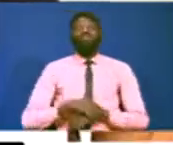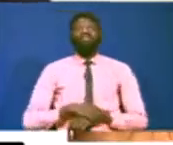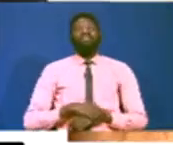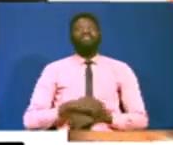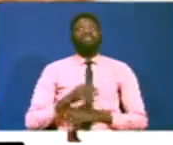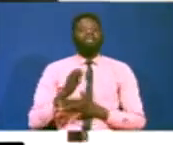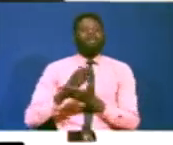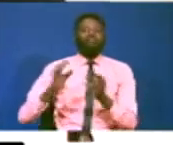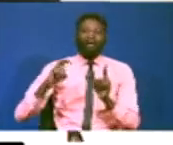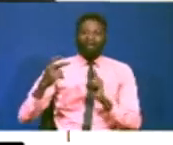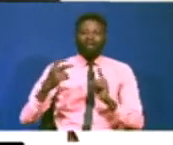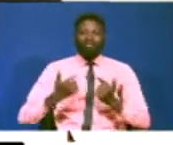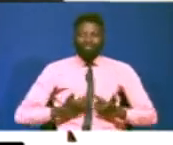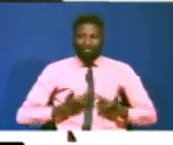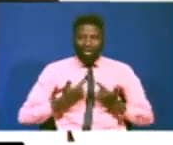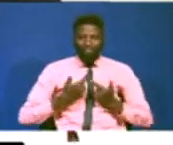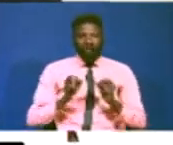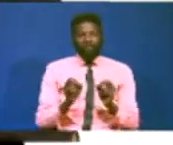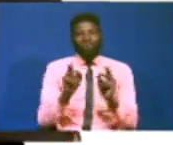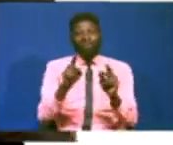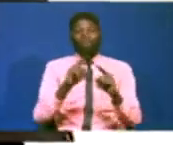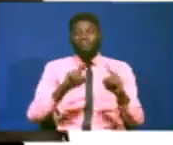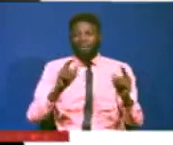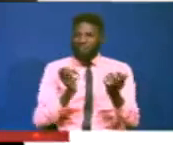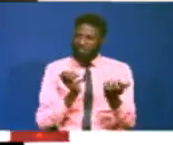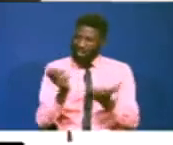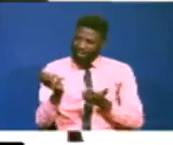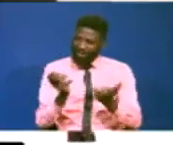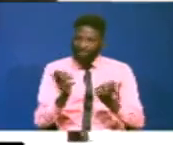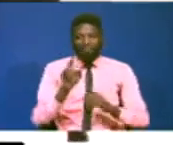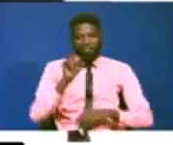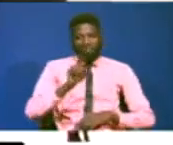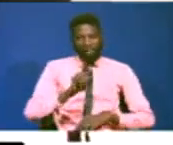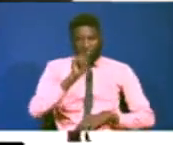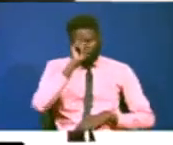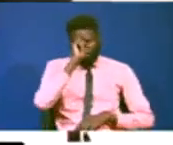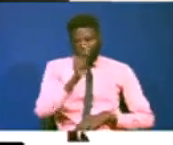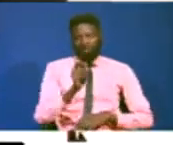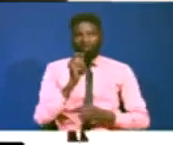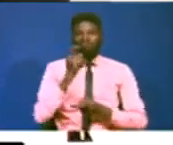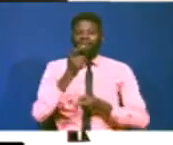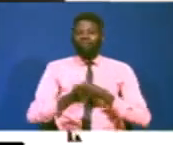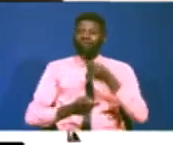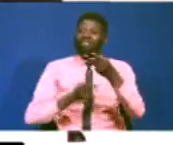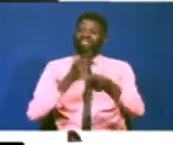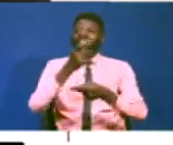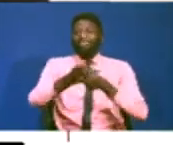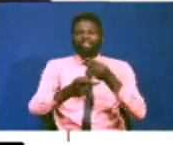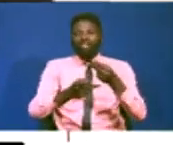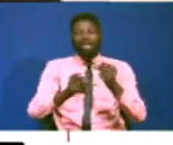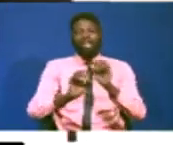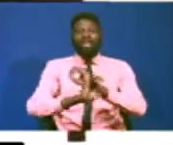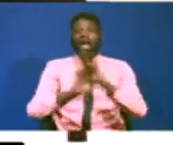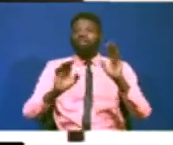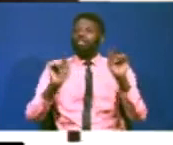your life, fine, but when it comes to business, you need to respect the process, because there's a process. There's nothing as an overnight